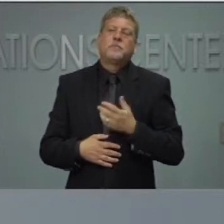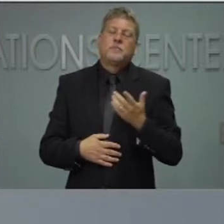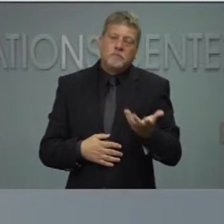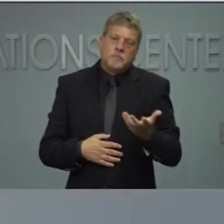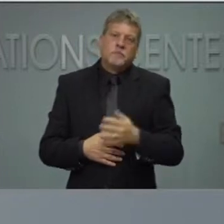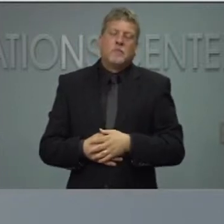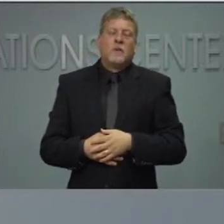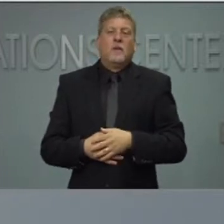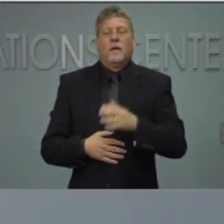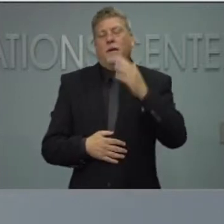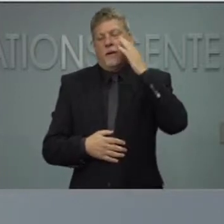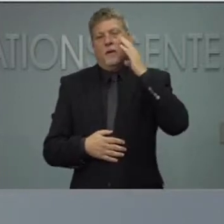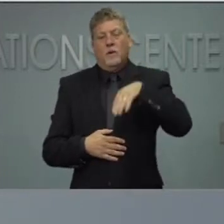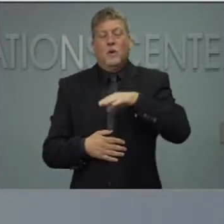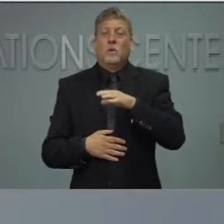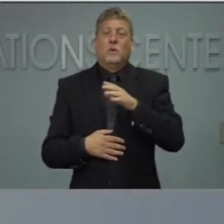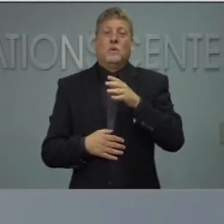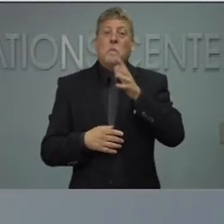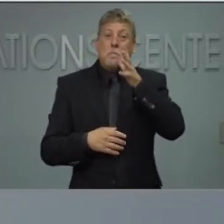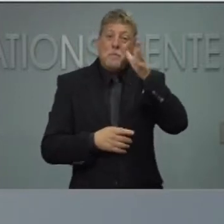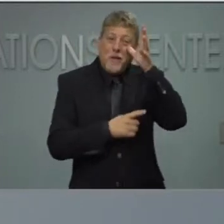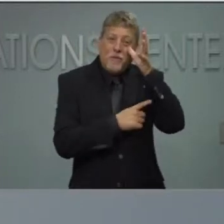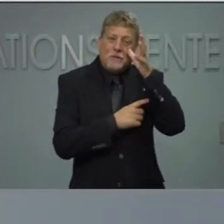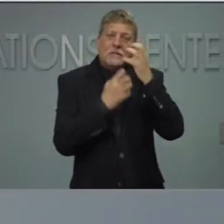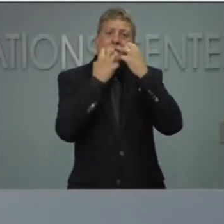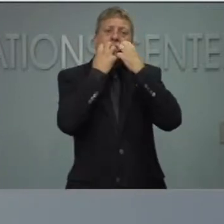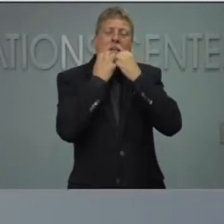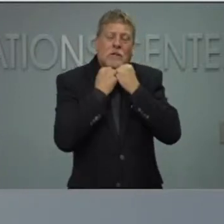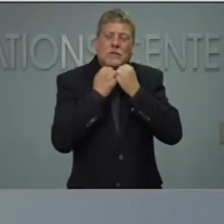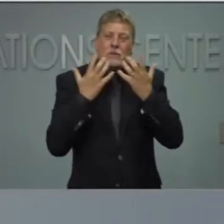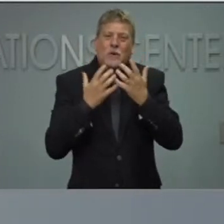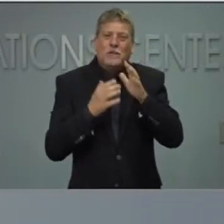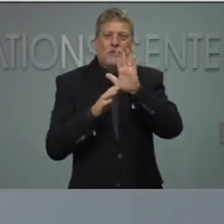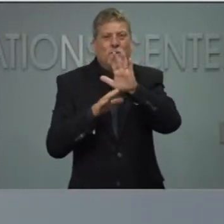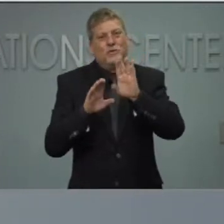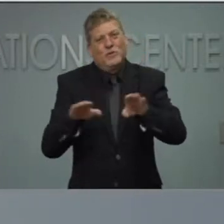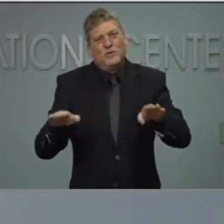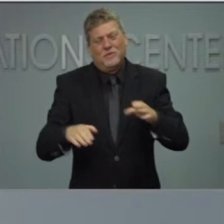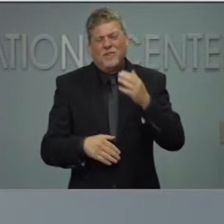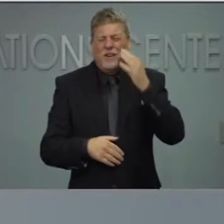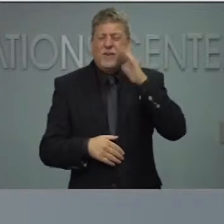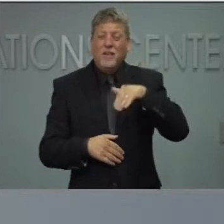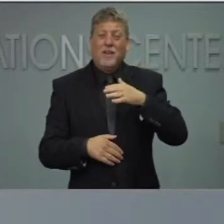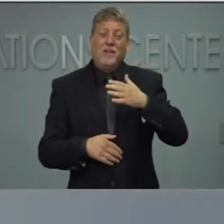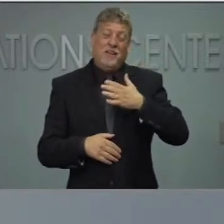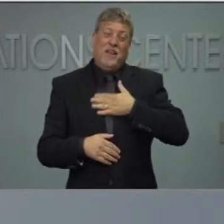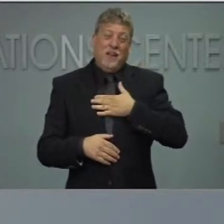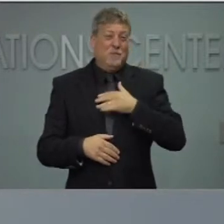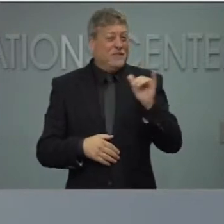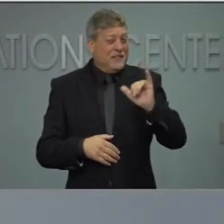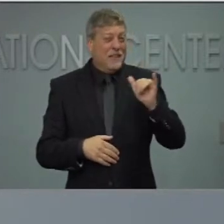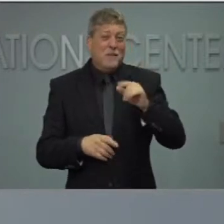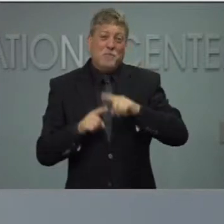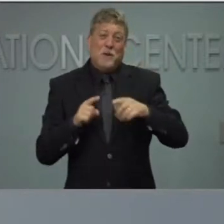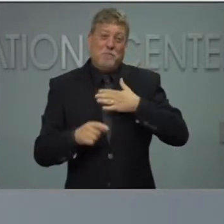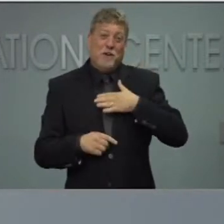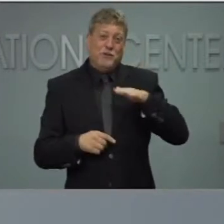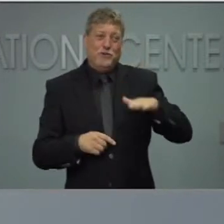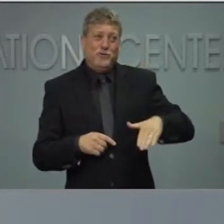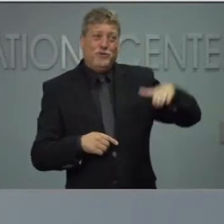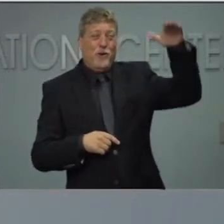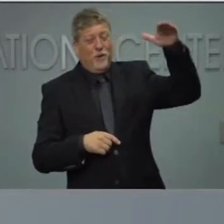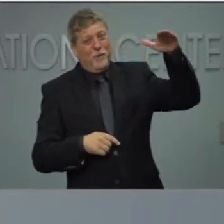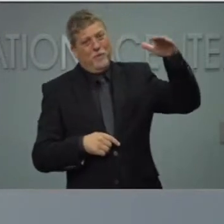things in your life is your children. And I know I feel that way, even though my children are adults now. So this